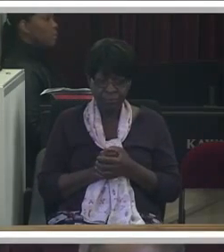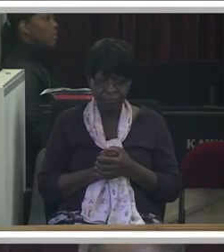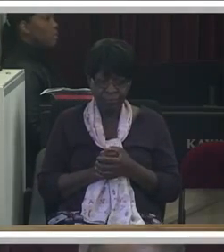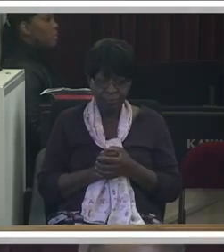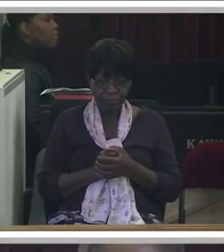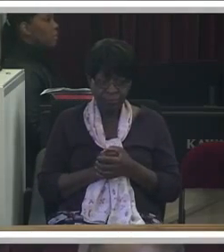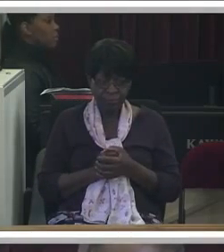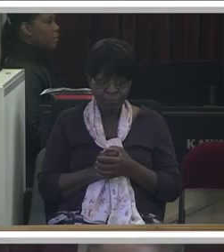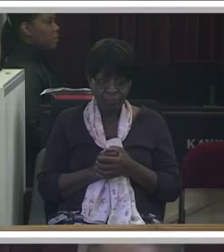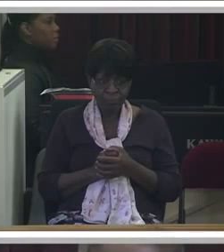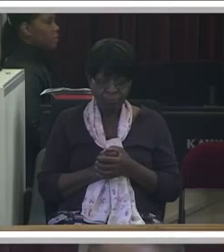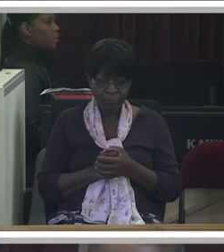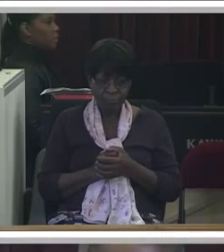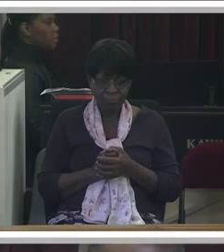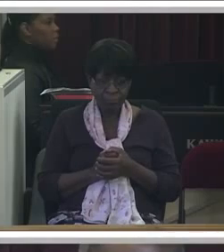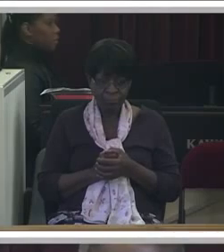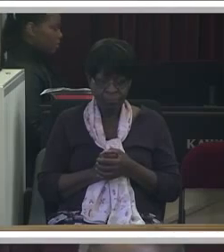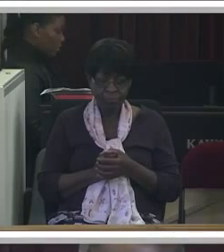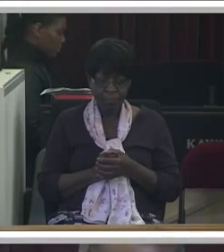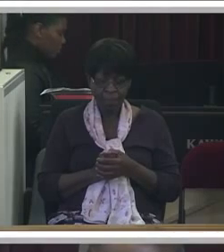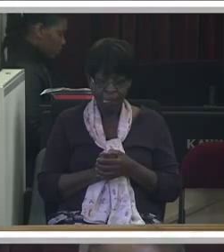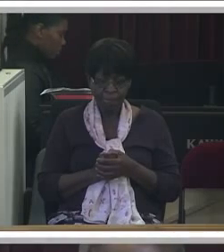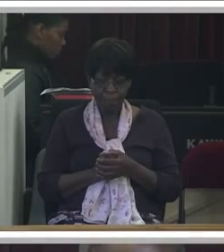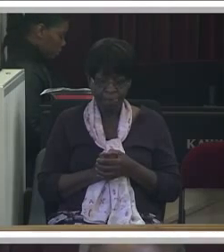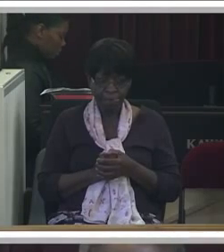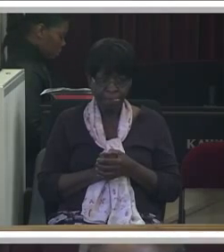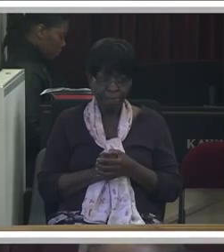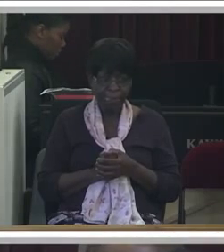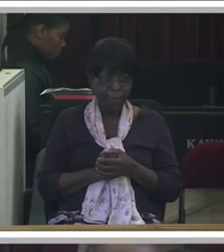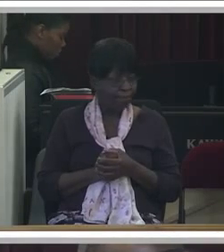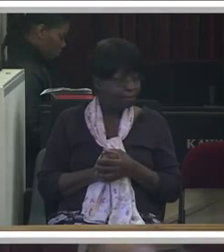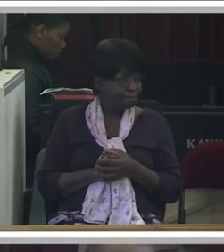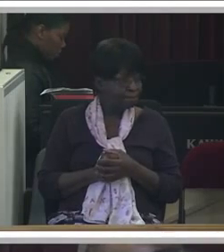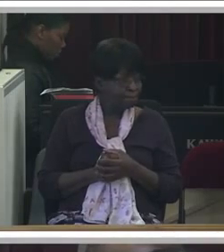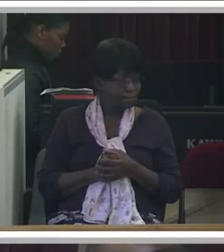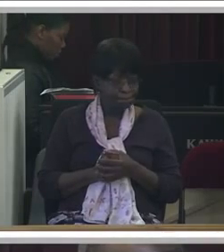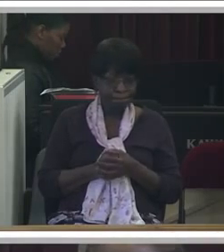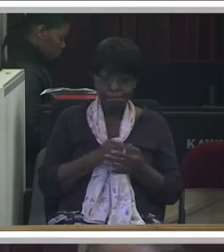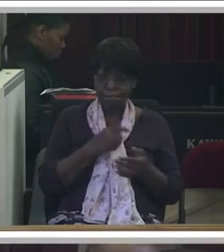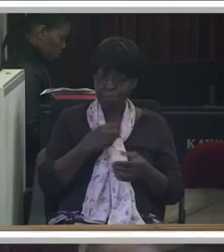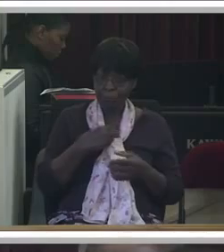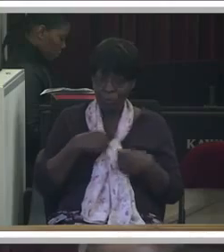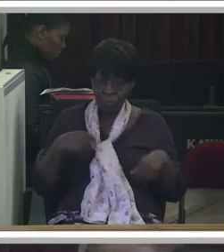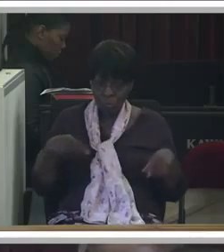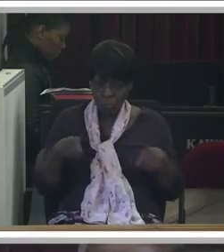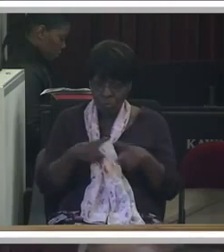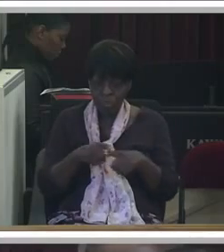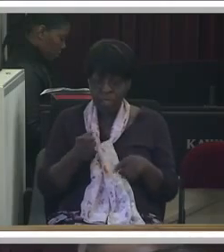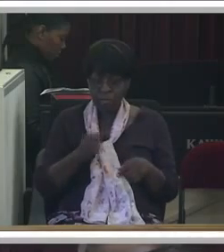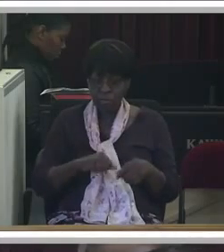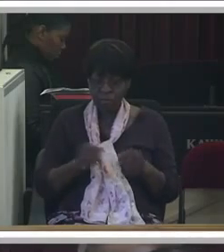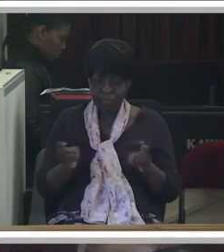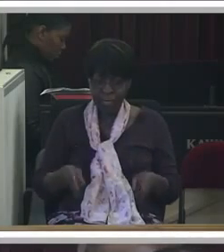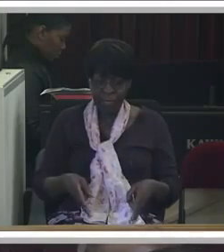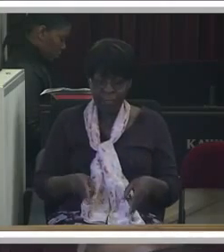as a substitution. I should have been the one who died but Jesus